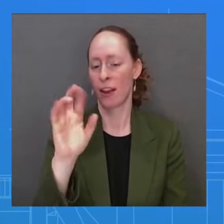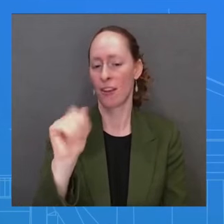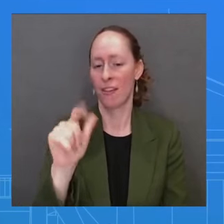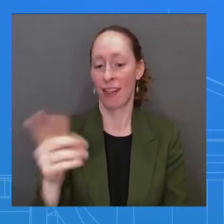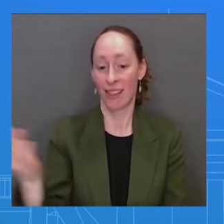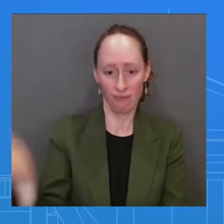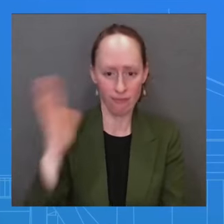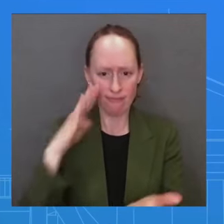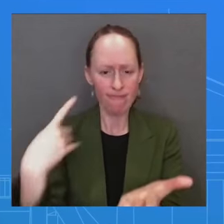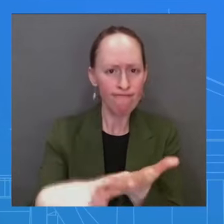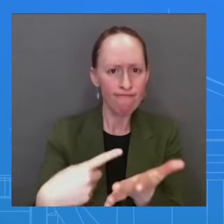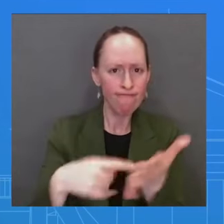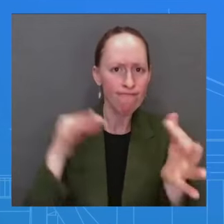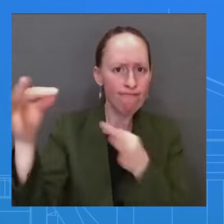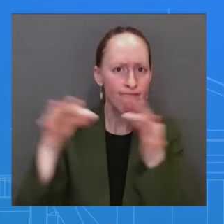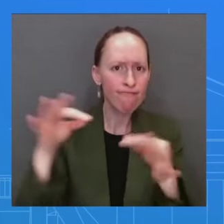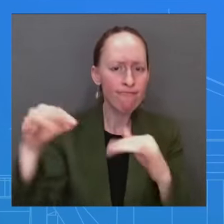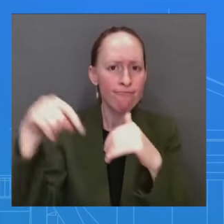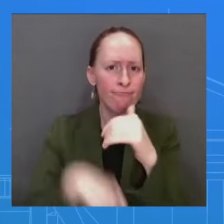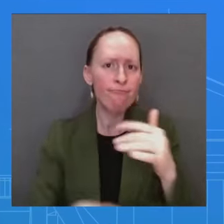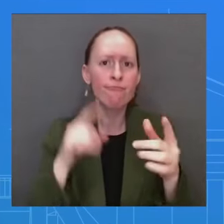Sea. Admiral.